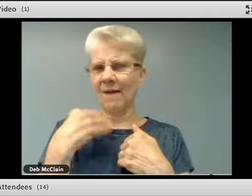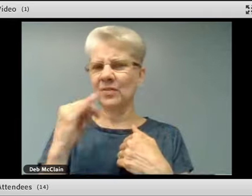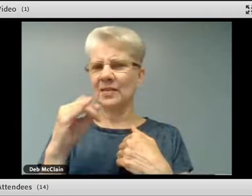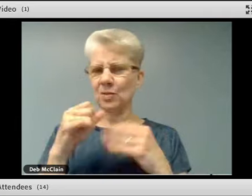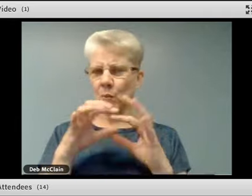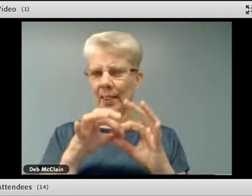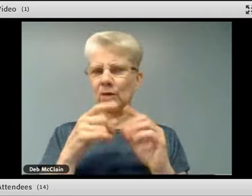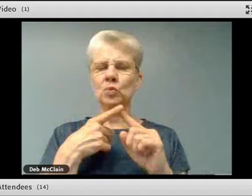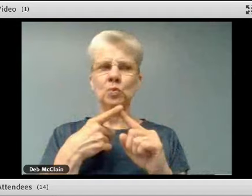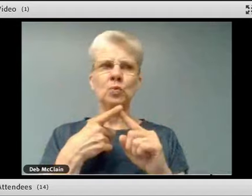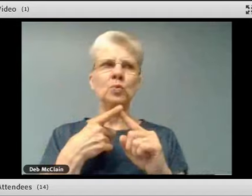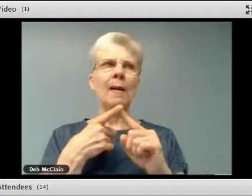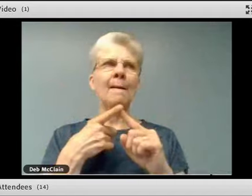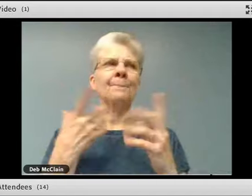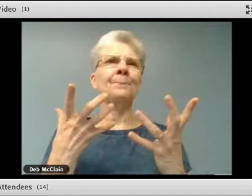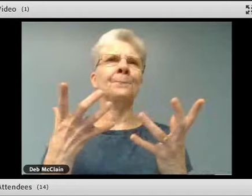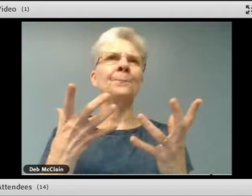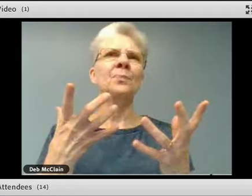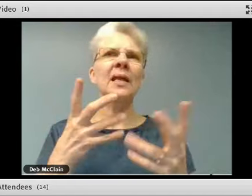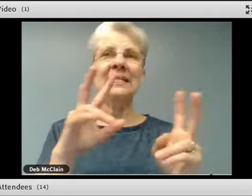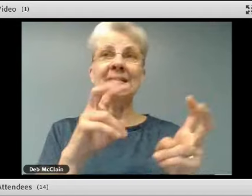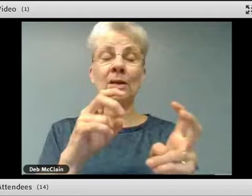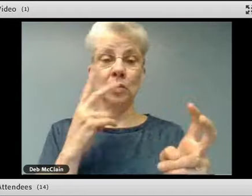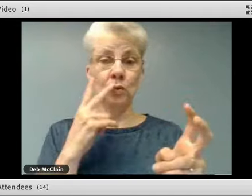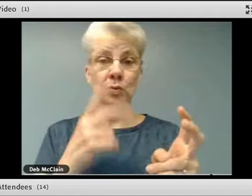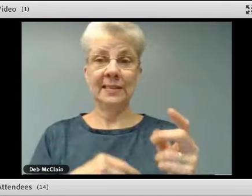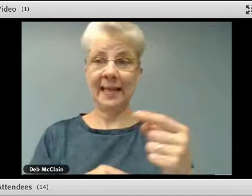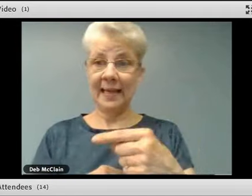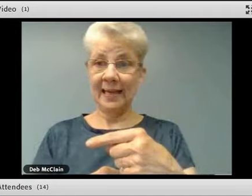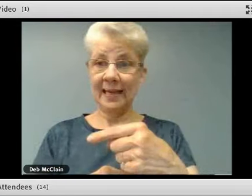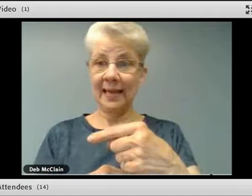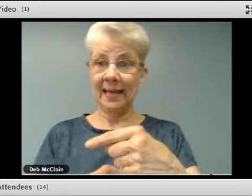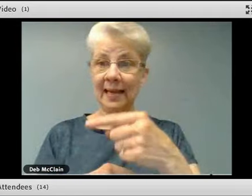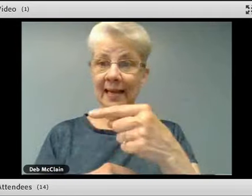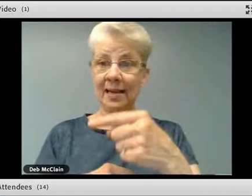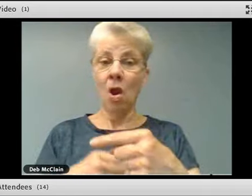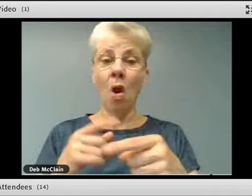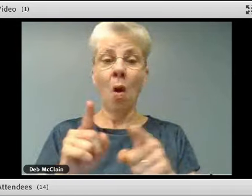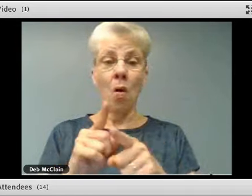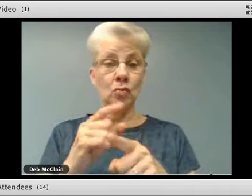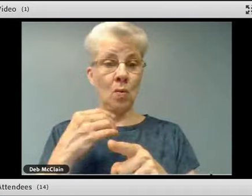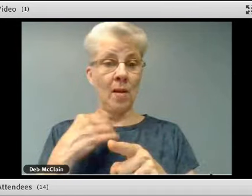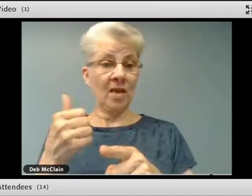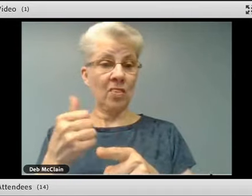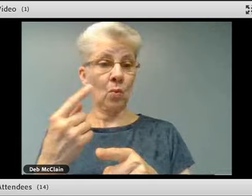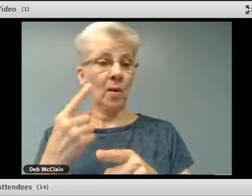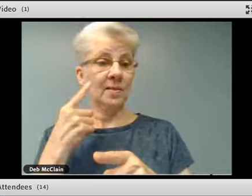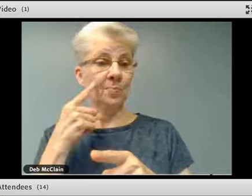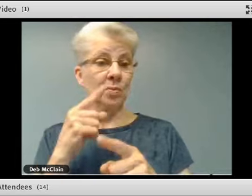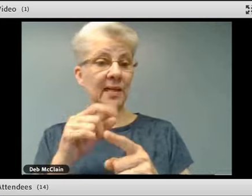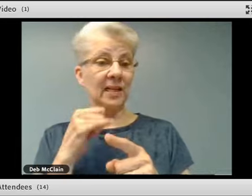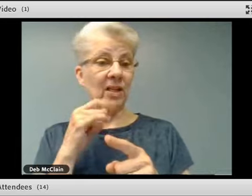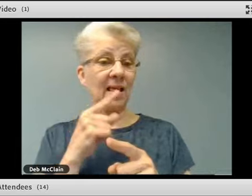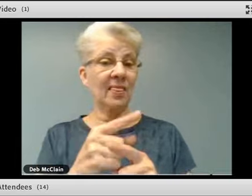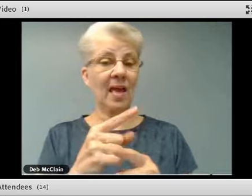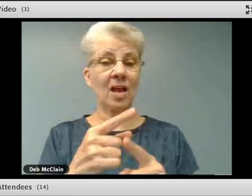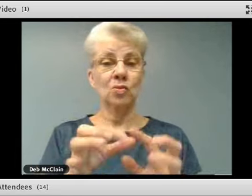to the titles that you see here on your screen, but they also have other ones particularly related to Florida,